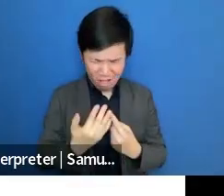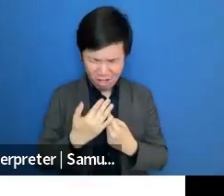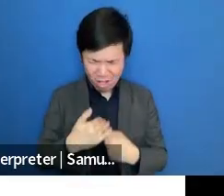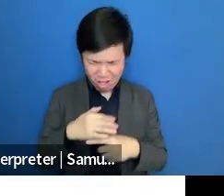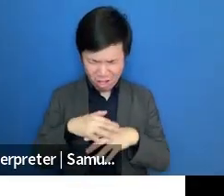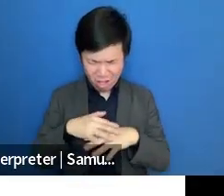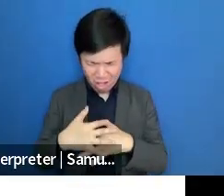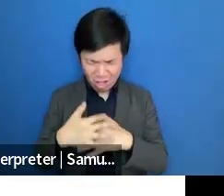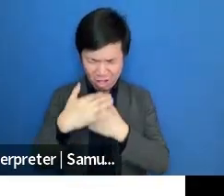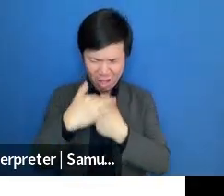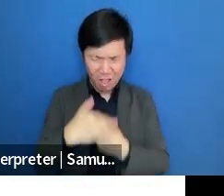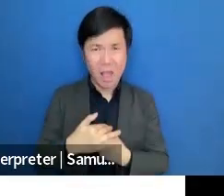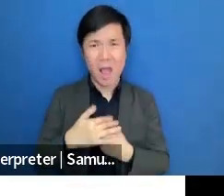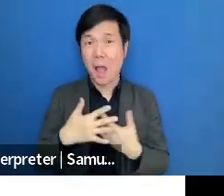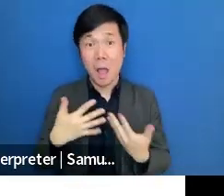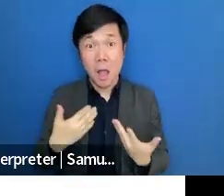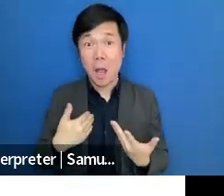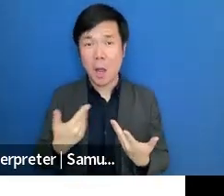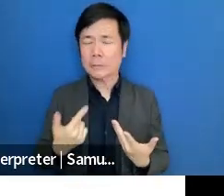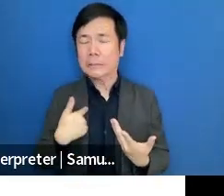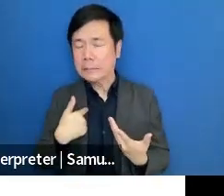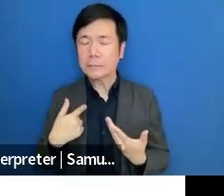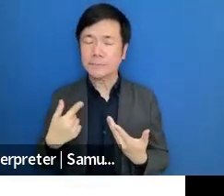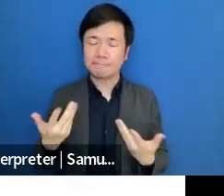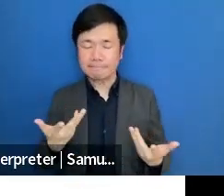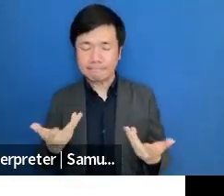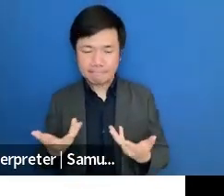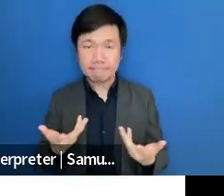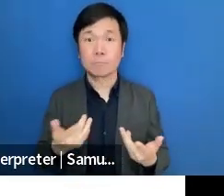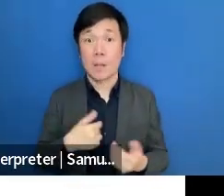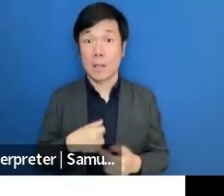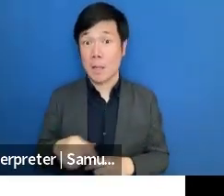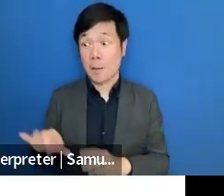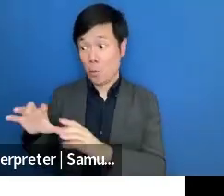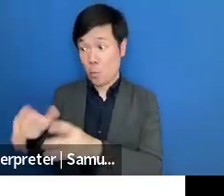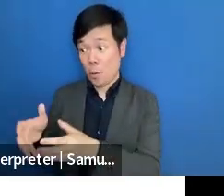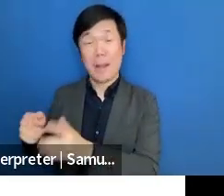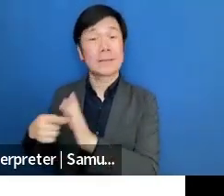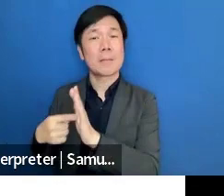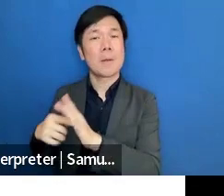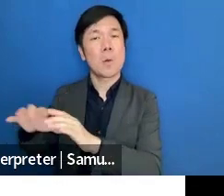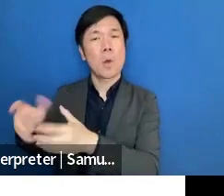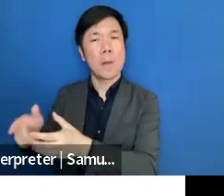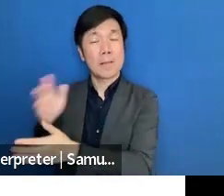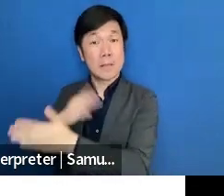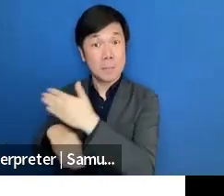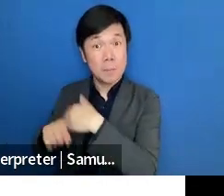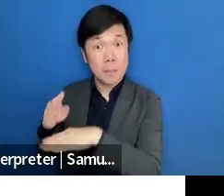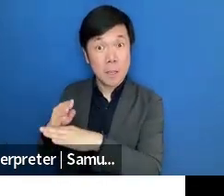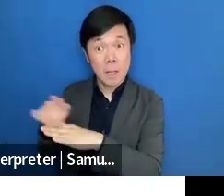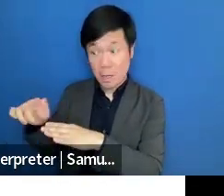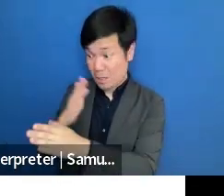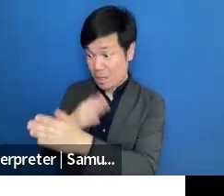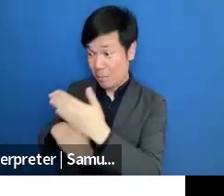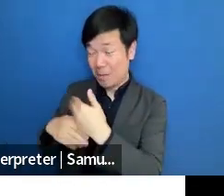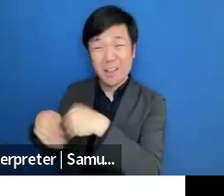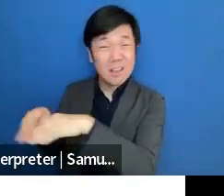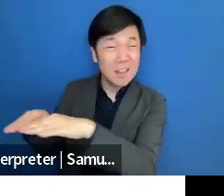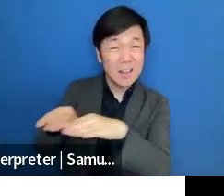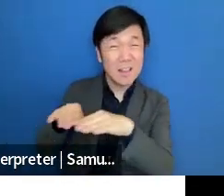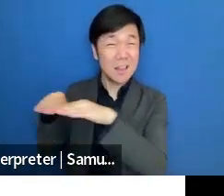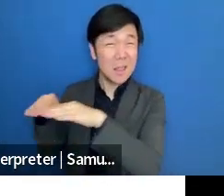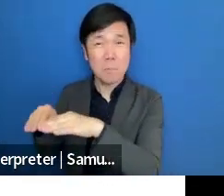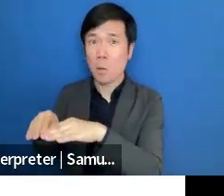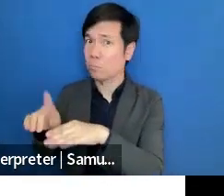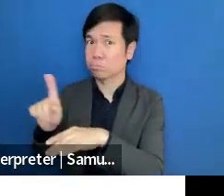Even if we had a focus group discussion with only women with disabilities, the range of disabilities is so broad that there is